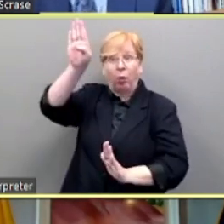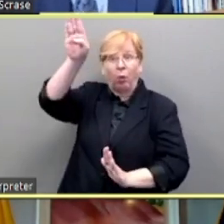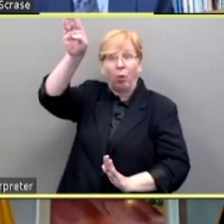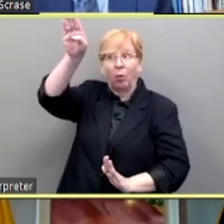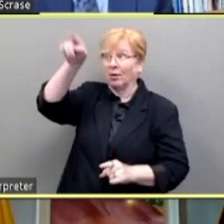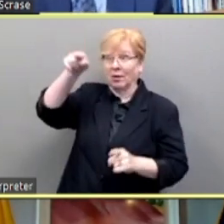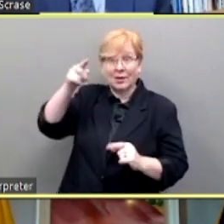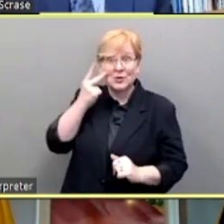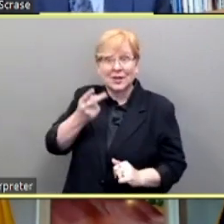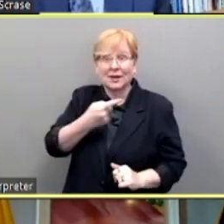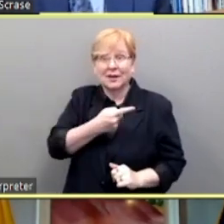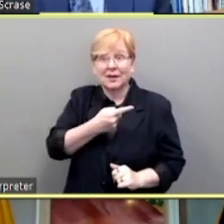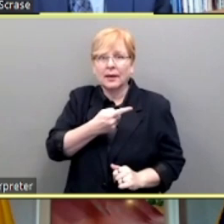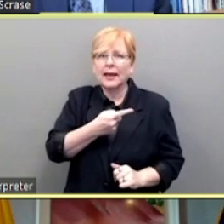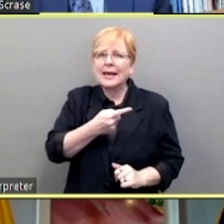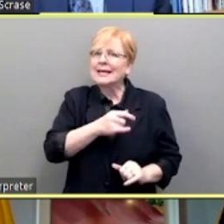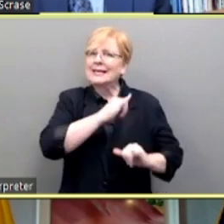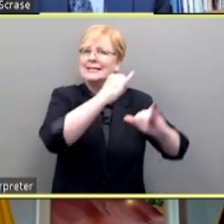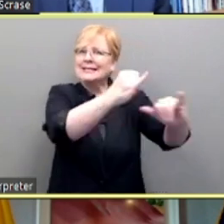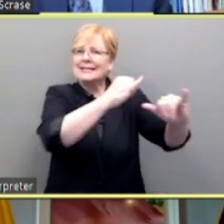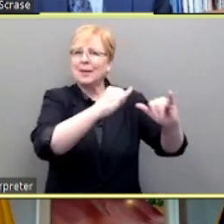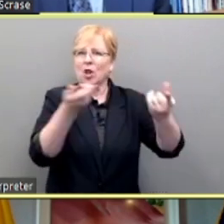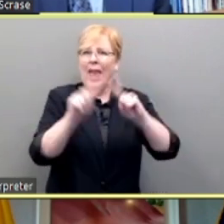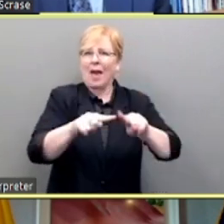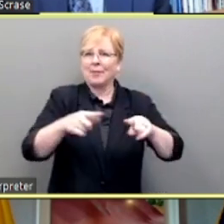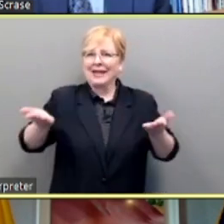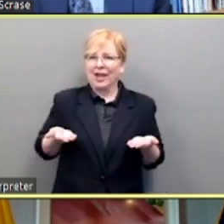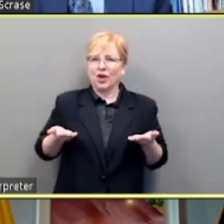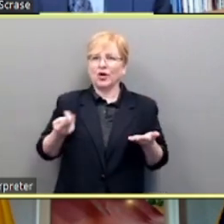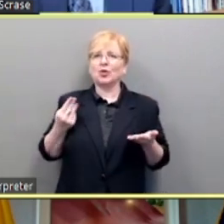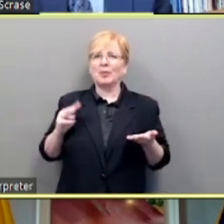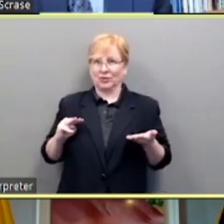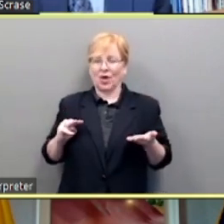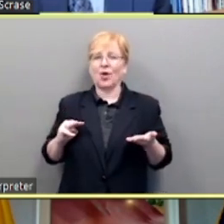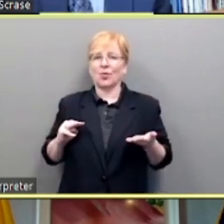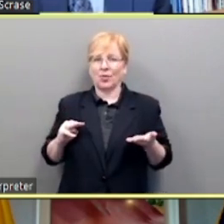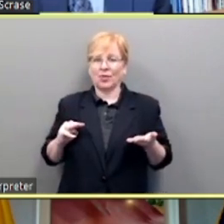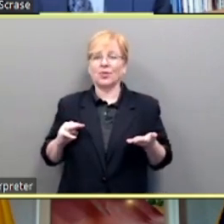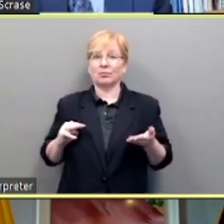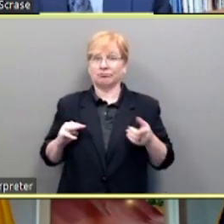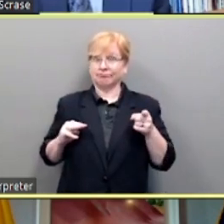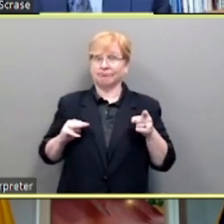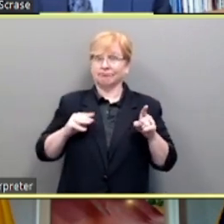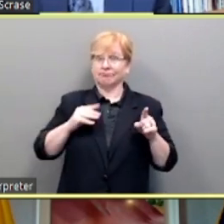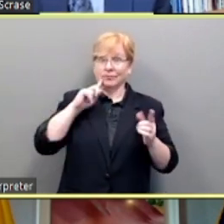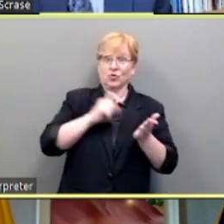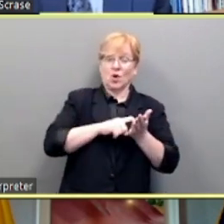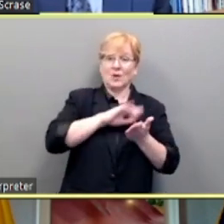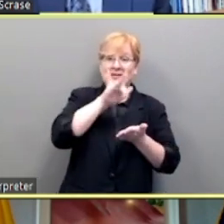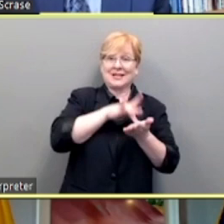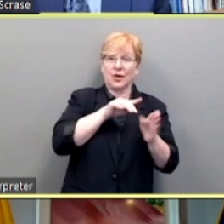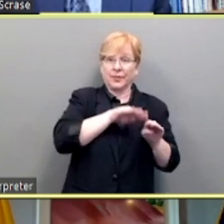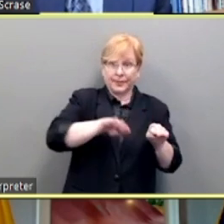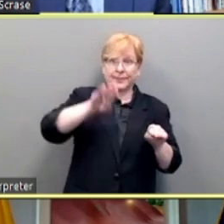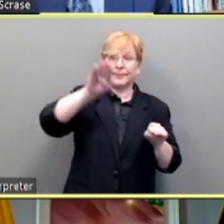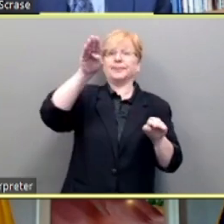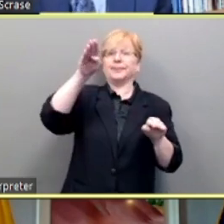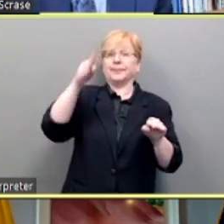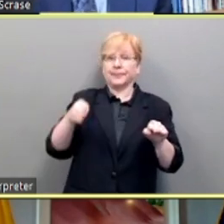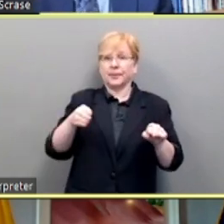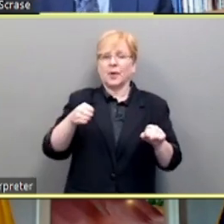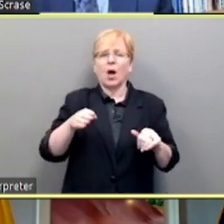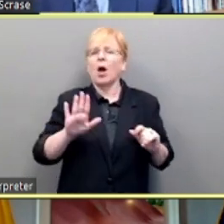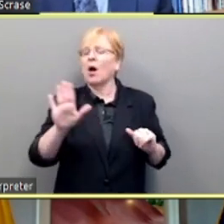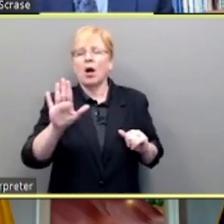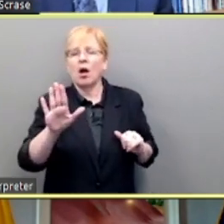similar here in New Mexico, which I think we can show you on the next slide, please. I'm sorry, this is actually US